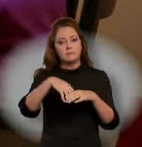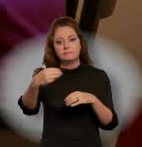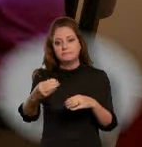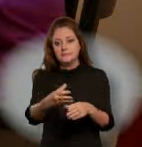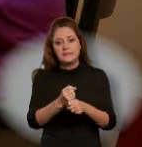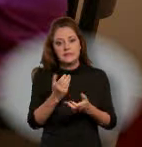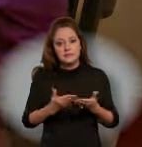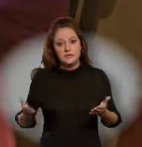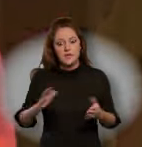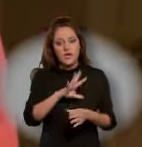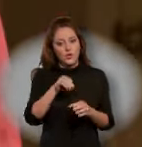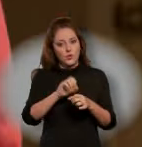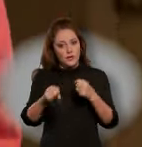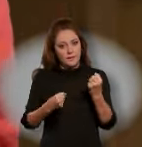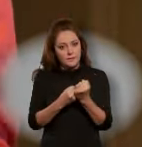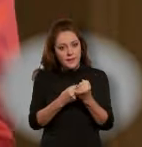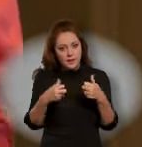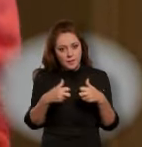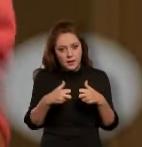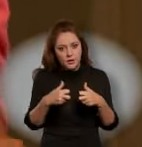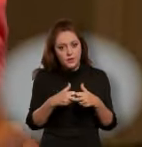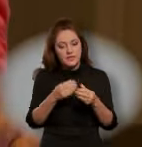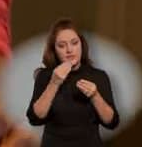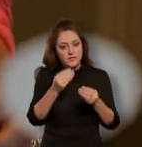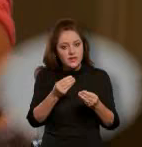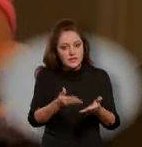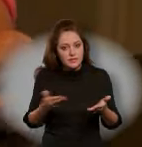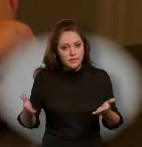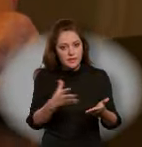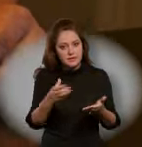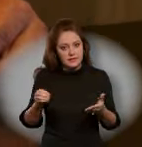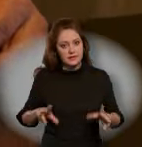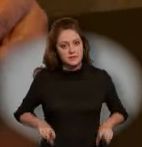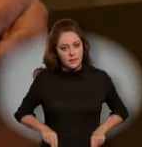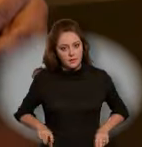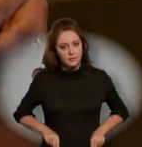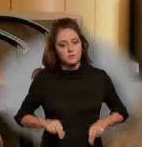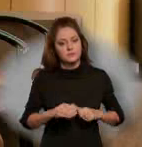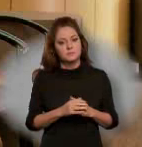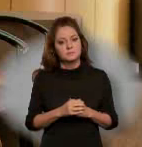backup batteries, feeding supplies, and diapers or pull-ups.